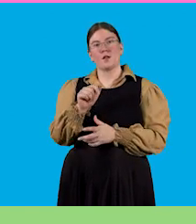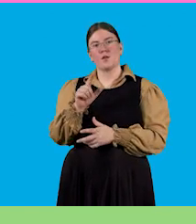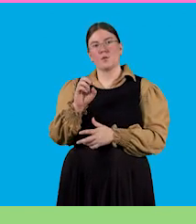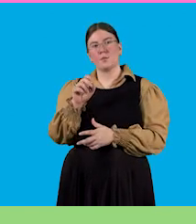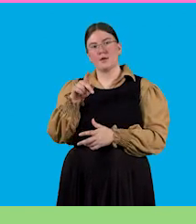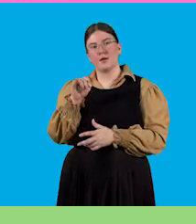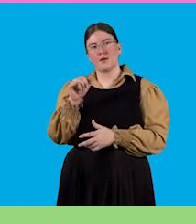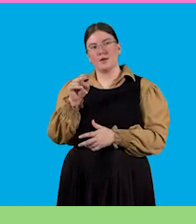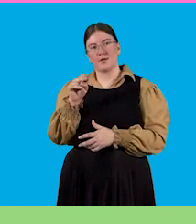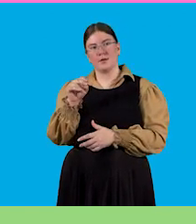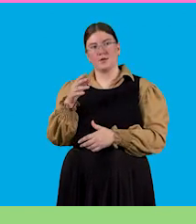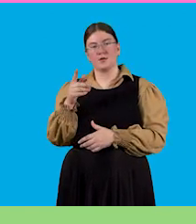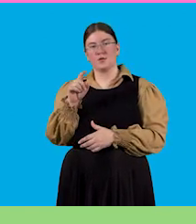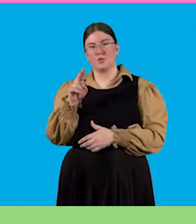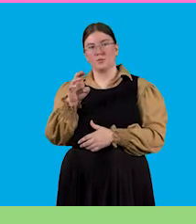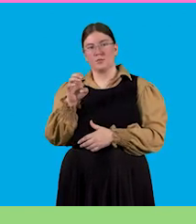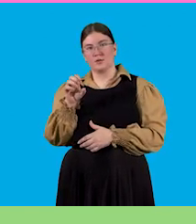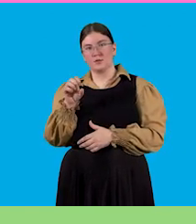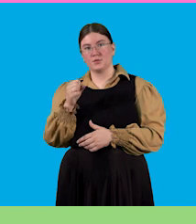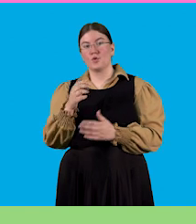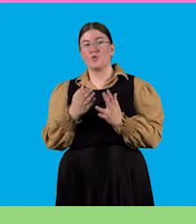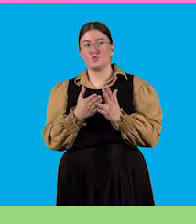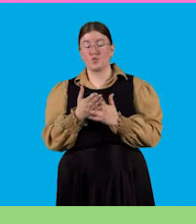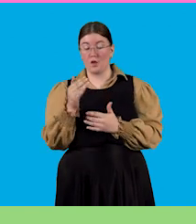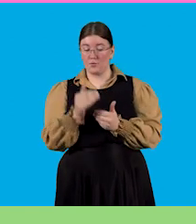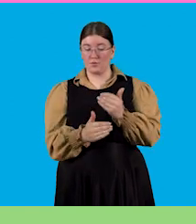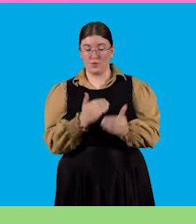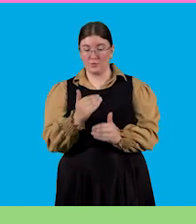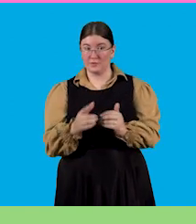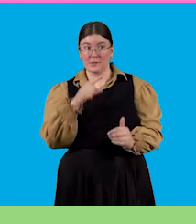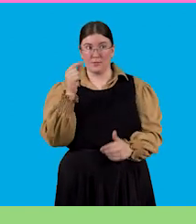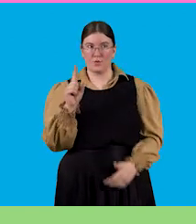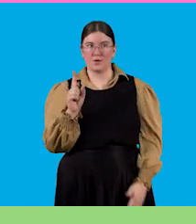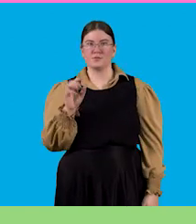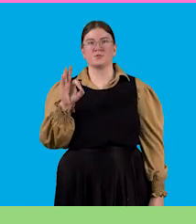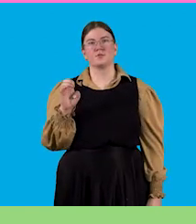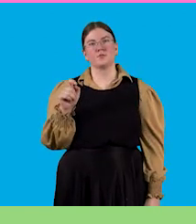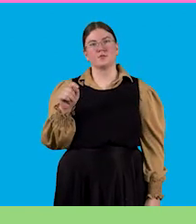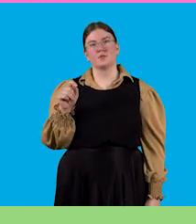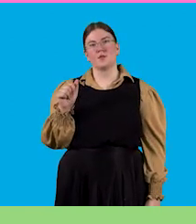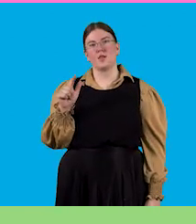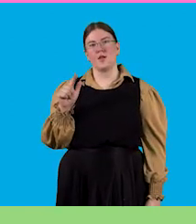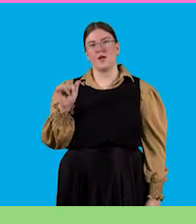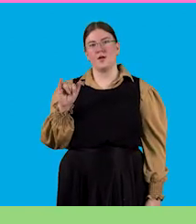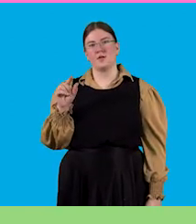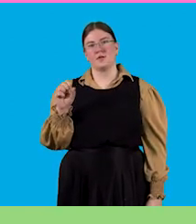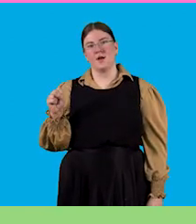in the fallopian tubes through a process called fertilization.